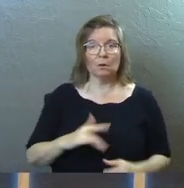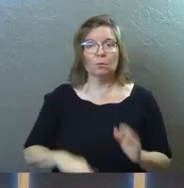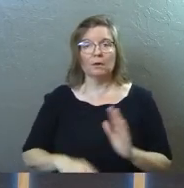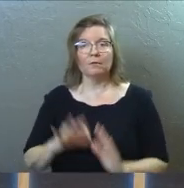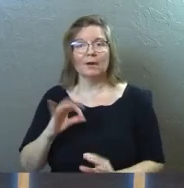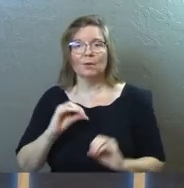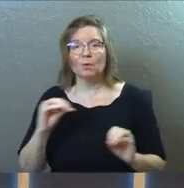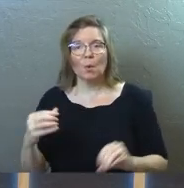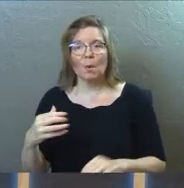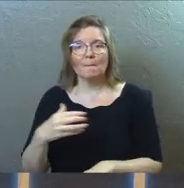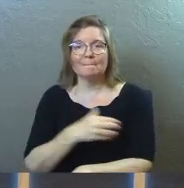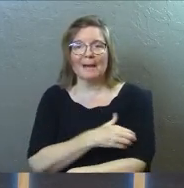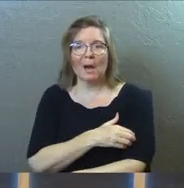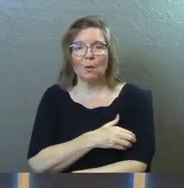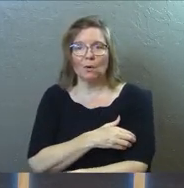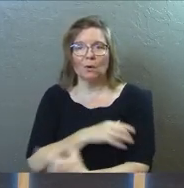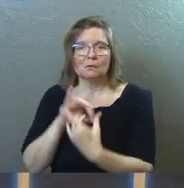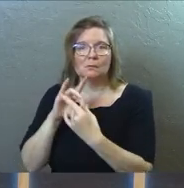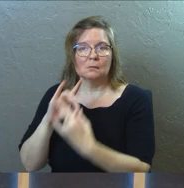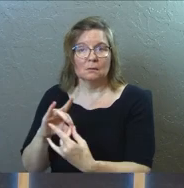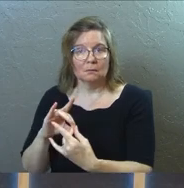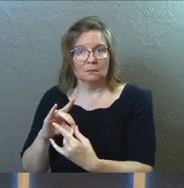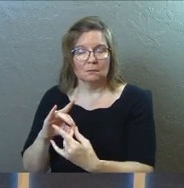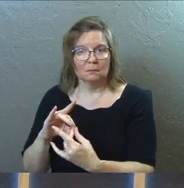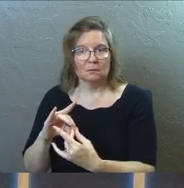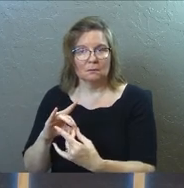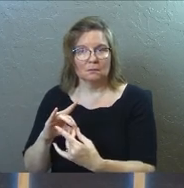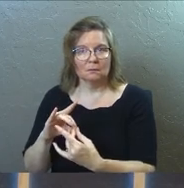find that there's no power there. Anybody been there? Yep.